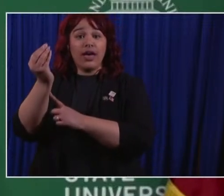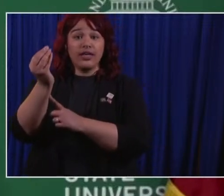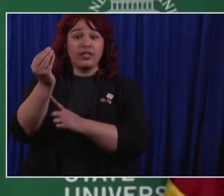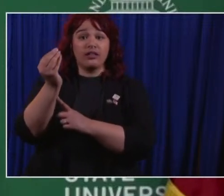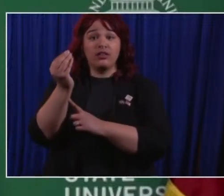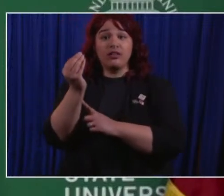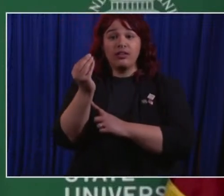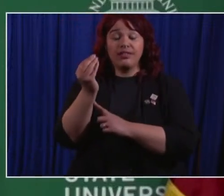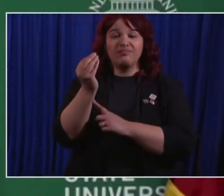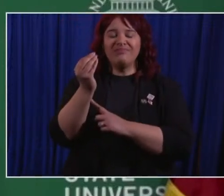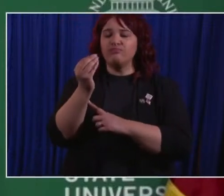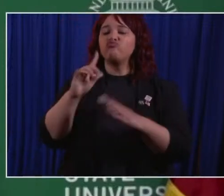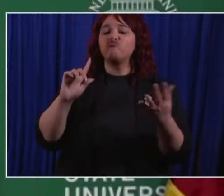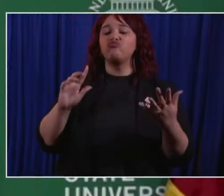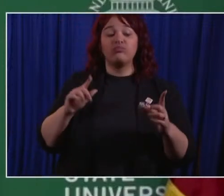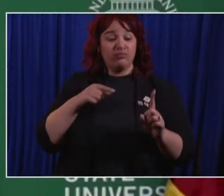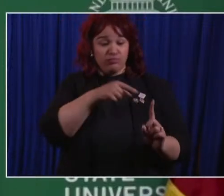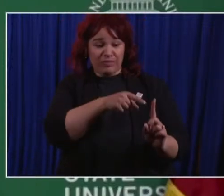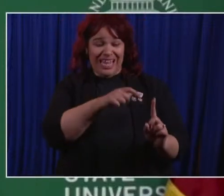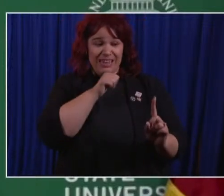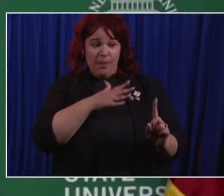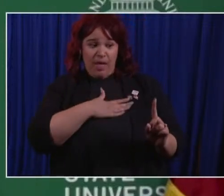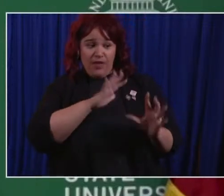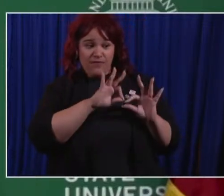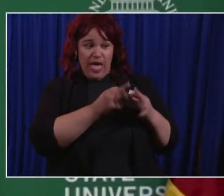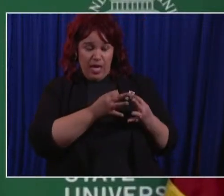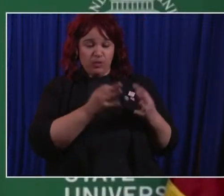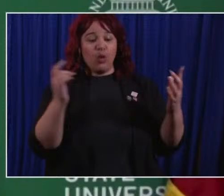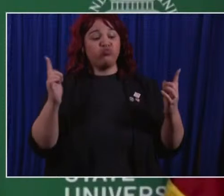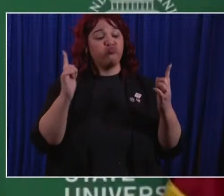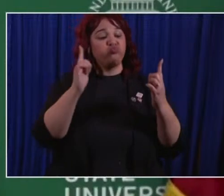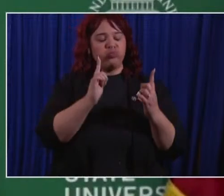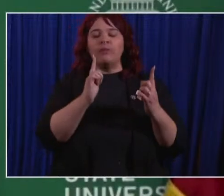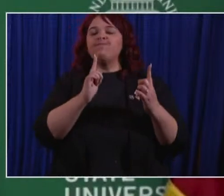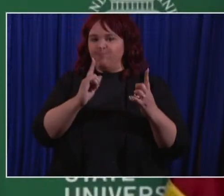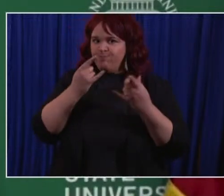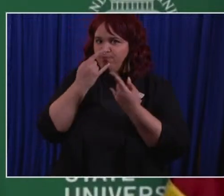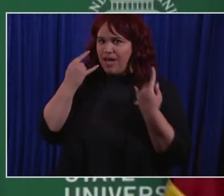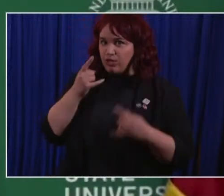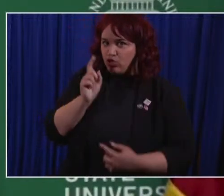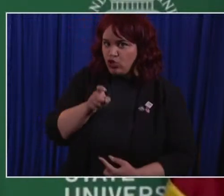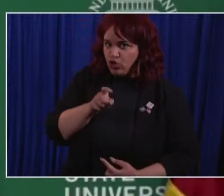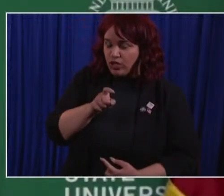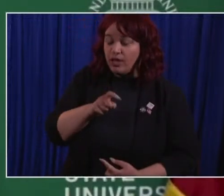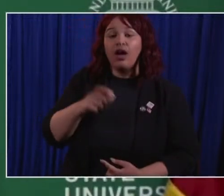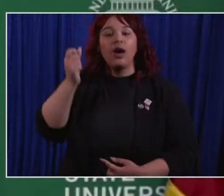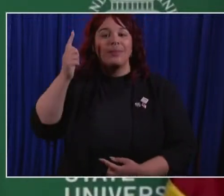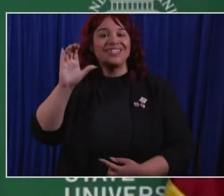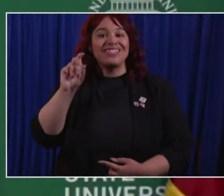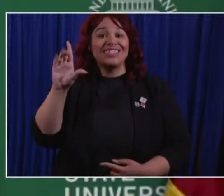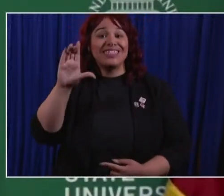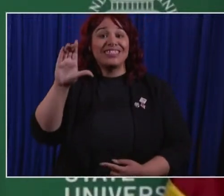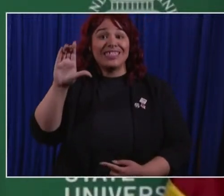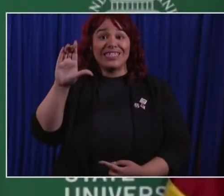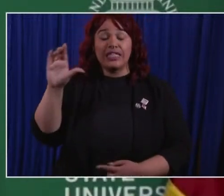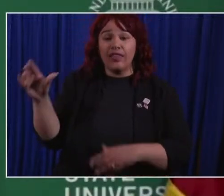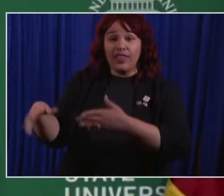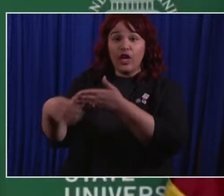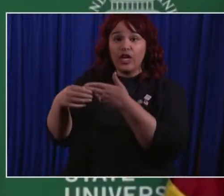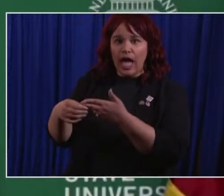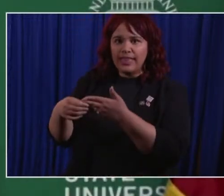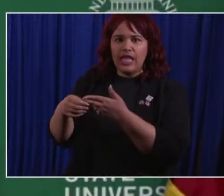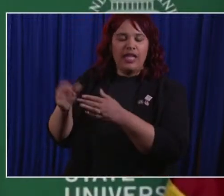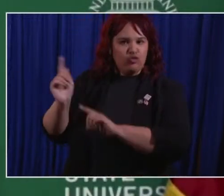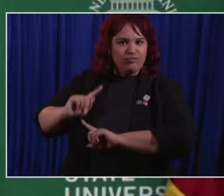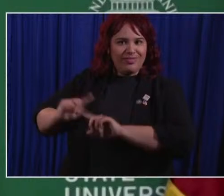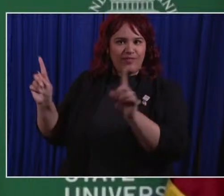guidance allows or recommends small gatherings outdoors with family and friends without masks for those fully vaccinated. Do you expect our mask